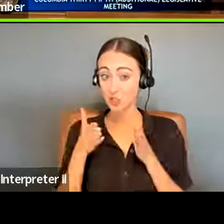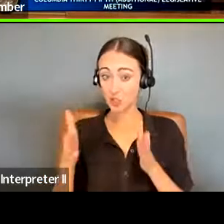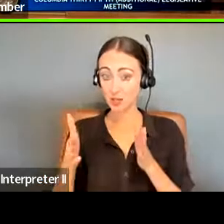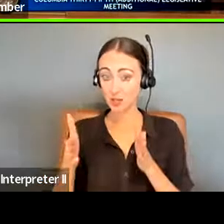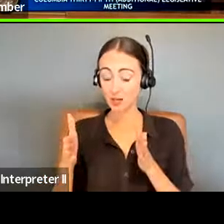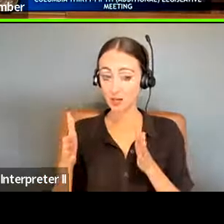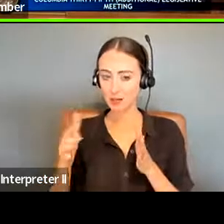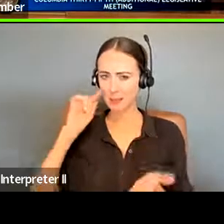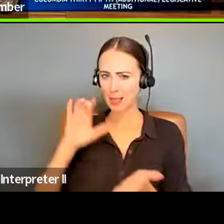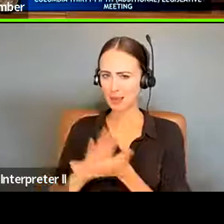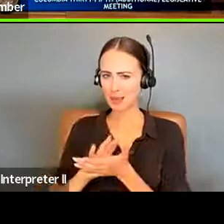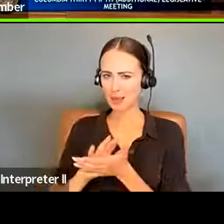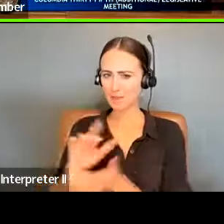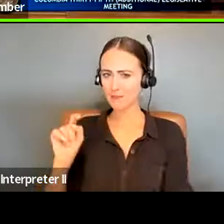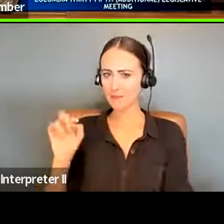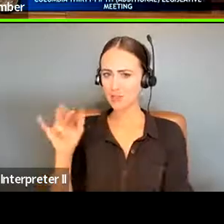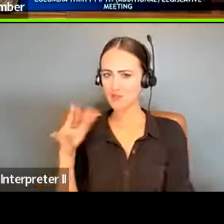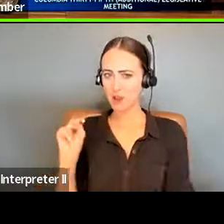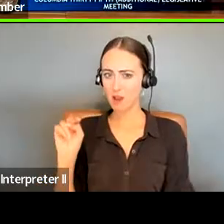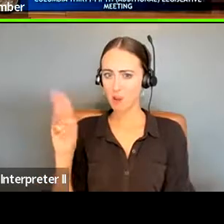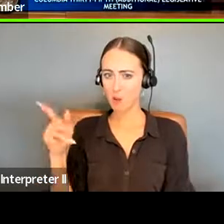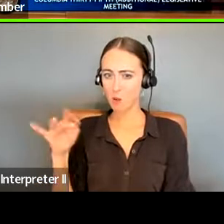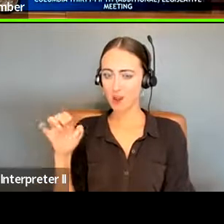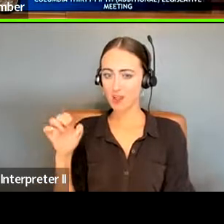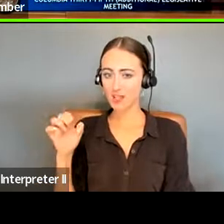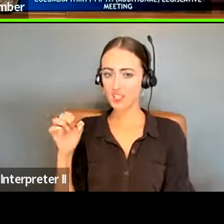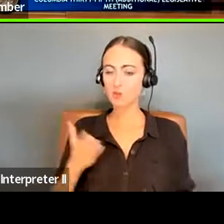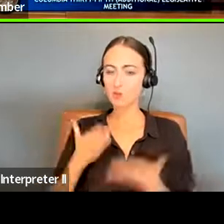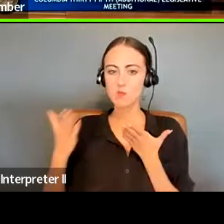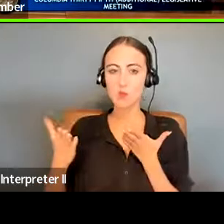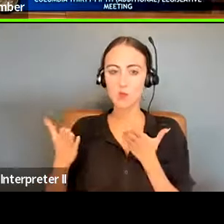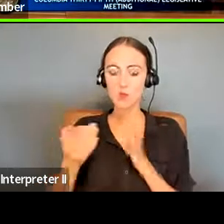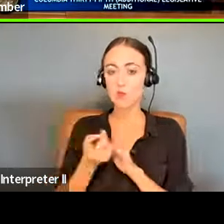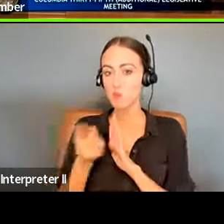Councilmember Trayon White asked that that be removed from the consent agenda.